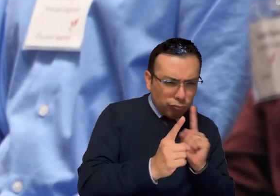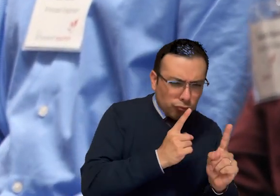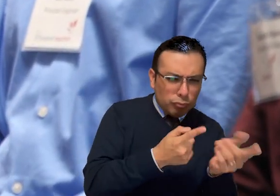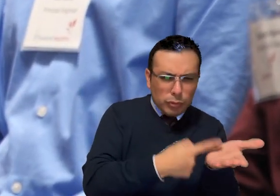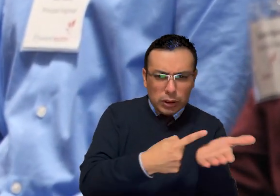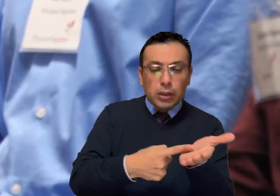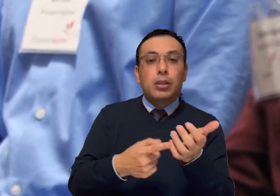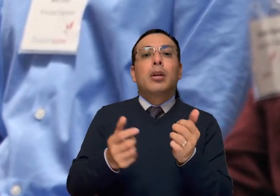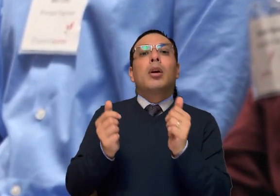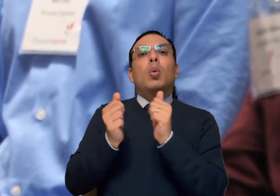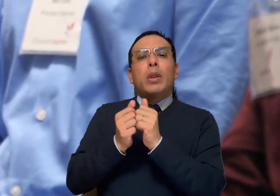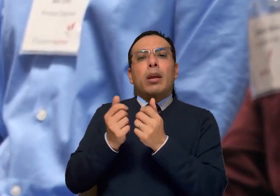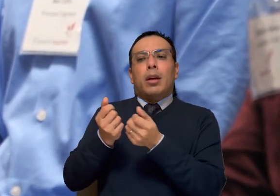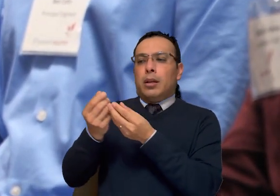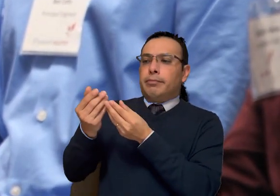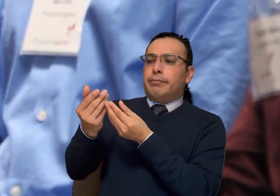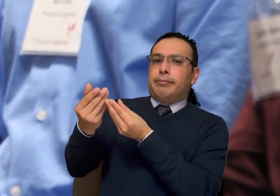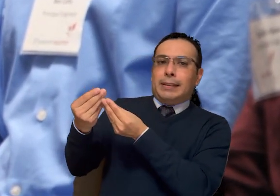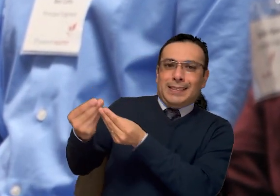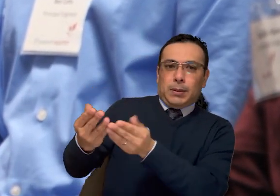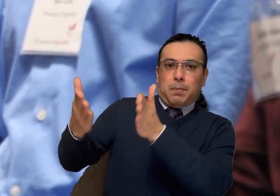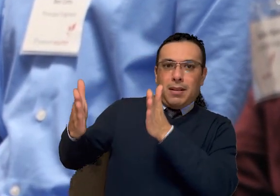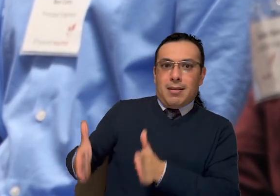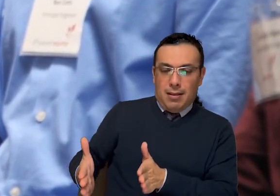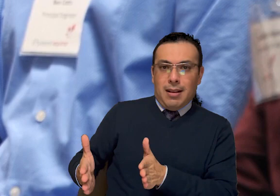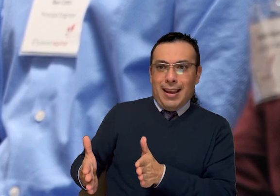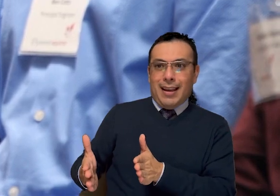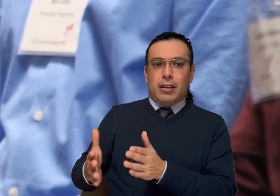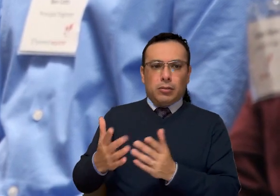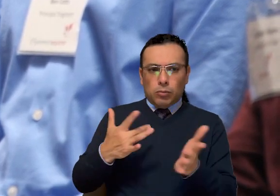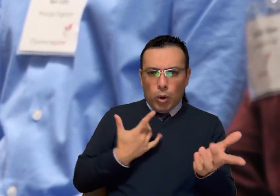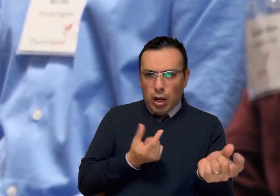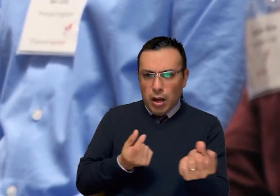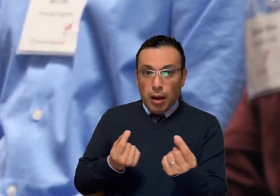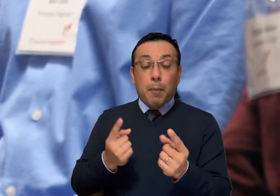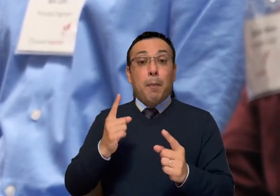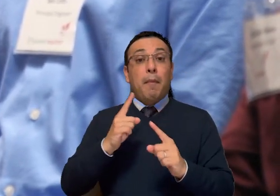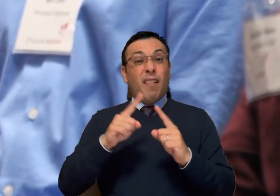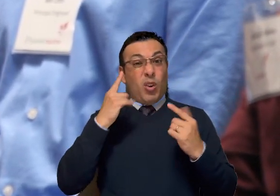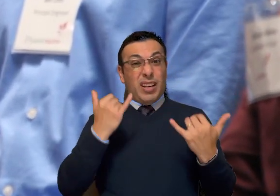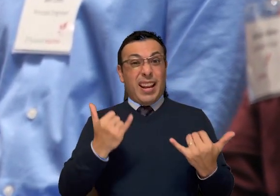know the ins and outs at the minute of the losses. I haven't read that article, I'm afraid.